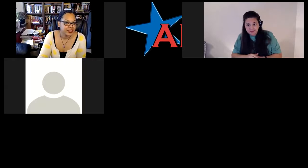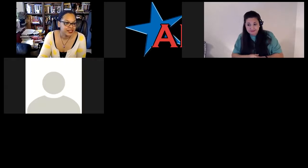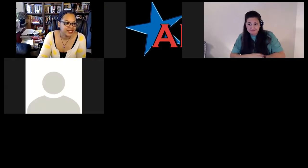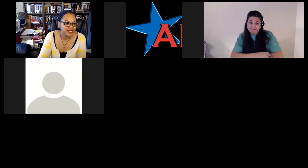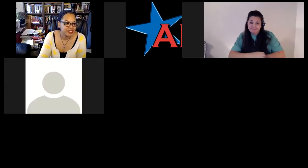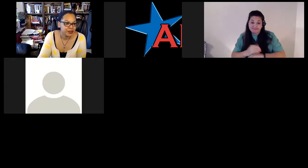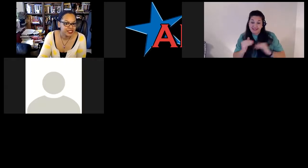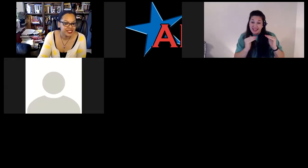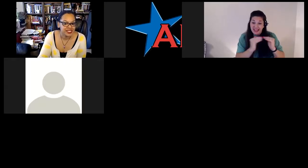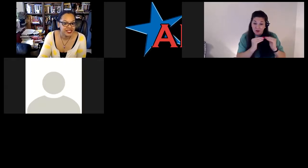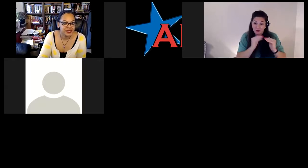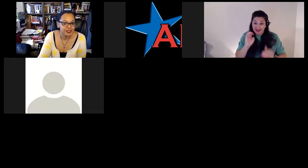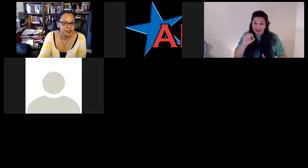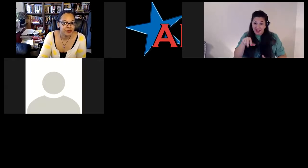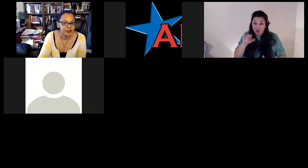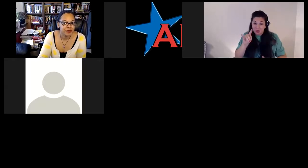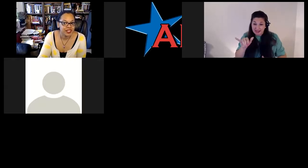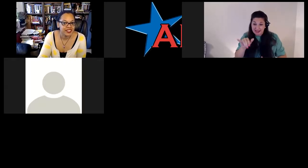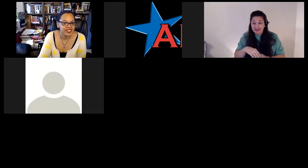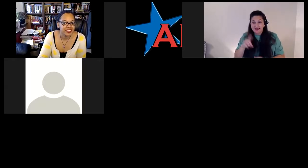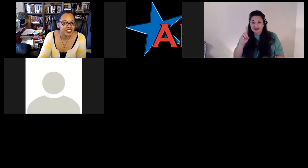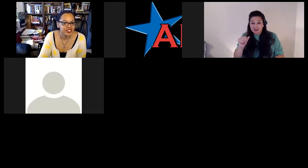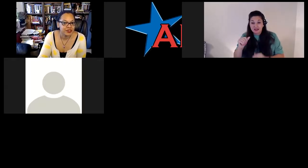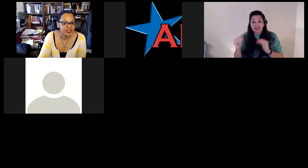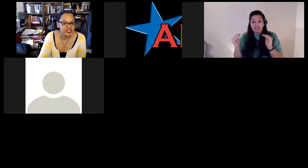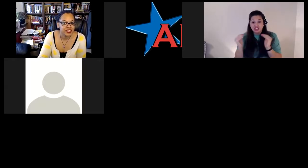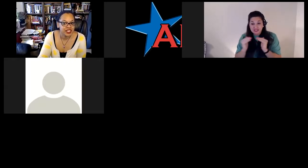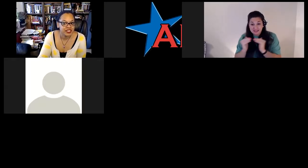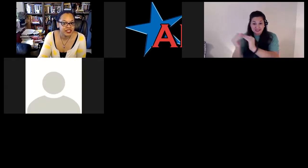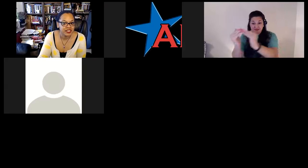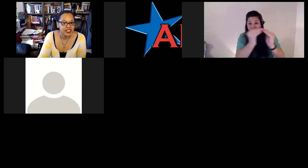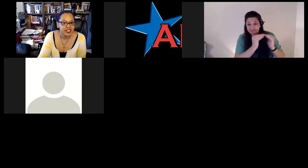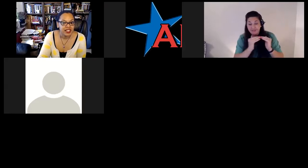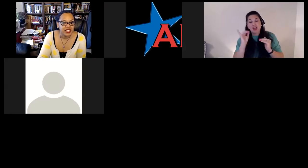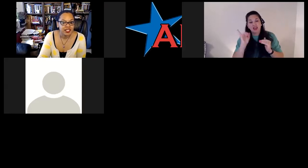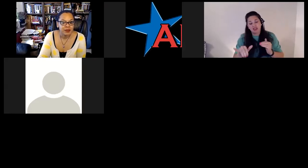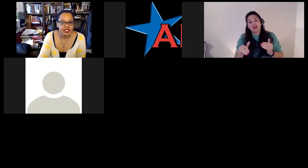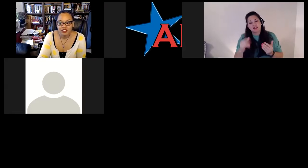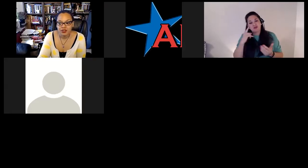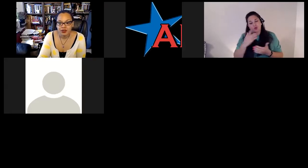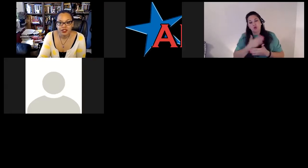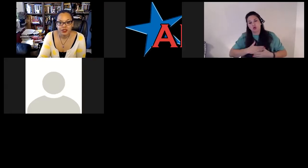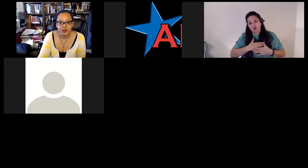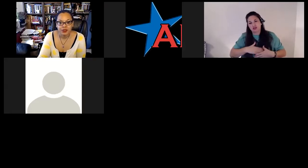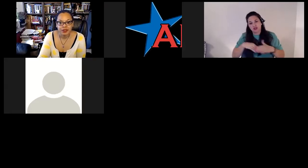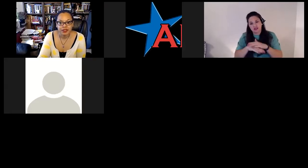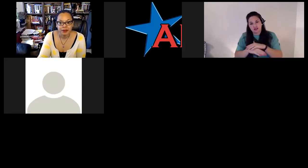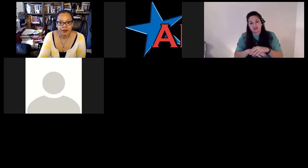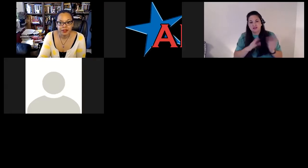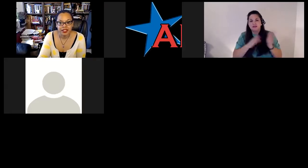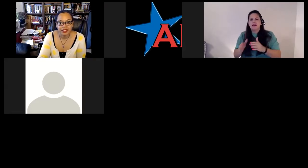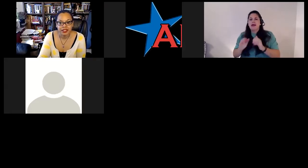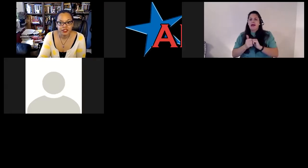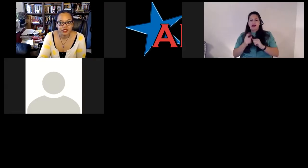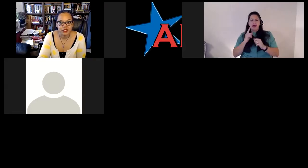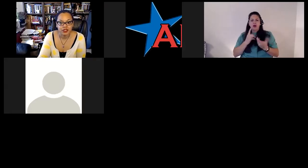equity and disability justice would be my suggestion for recreation access. How can we undo the school to prison